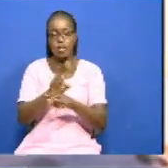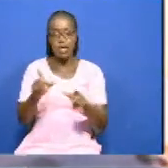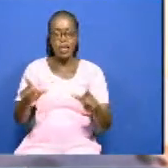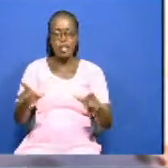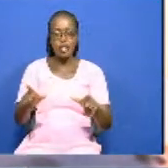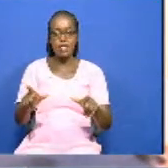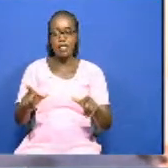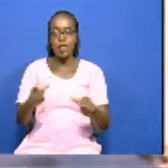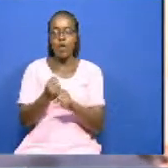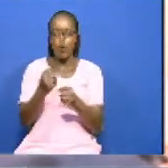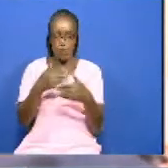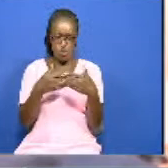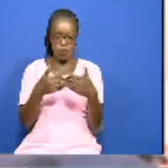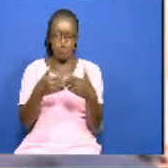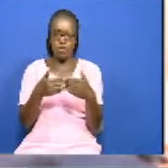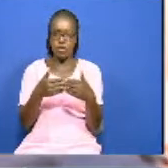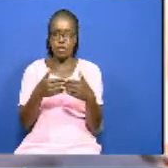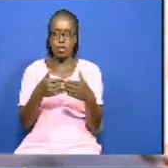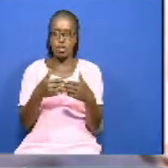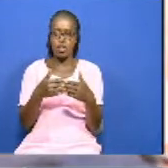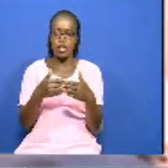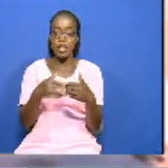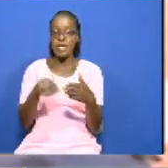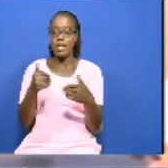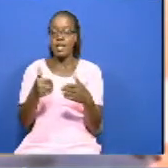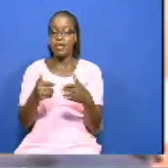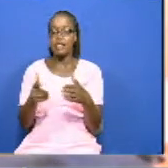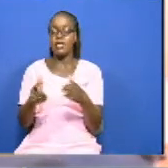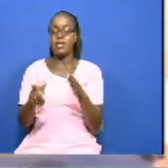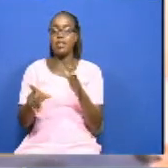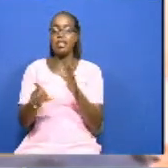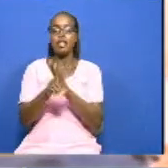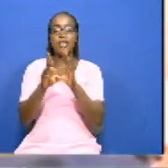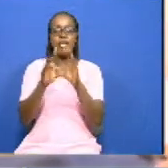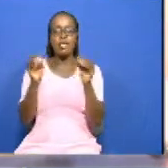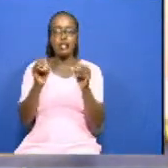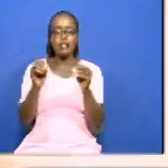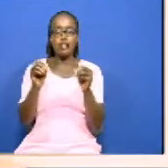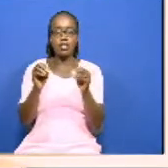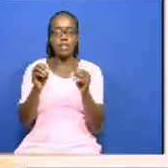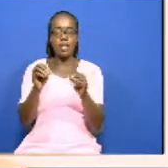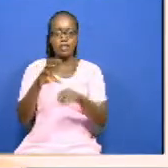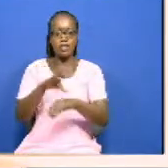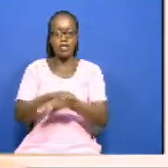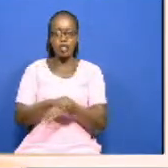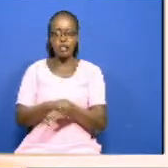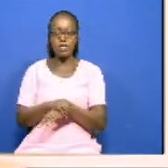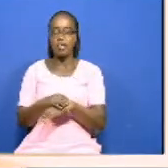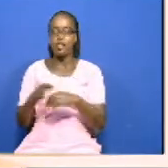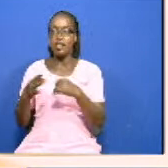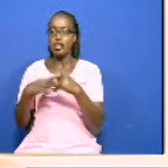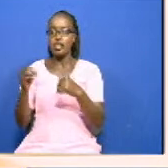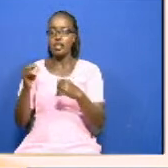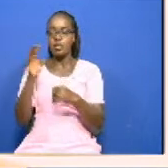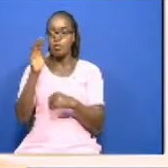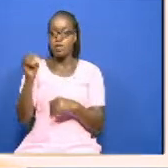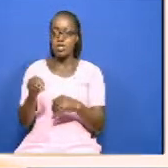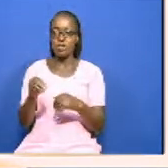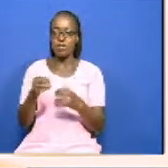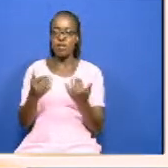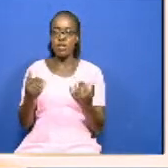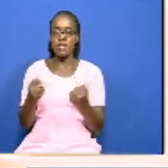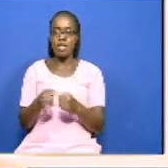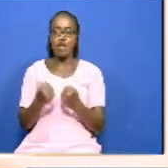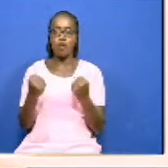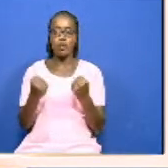ensure that all illegality happening within the waters are stamped out. The 80% of incidents that do occur